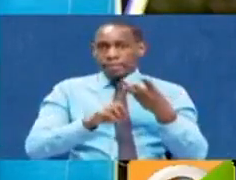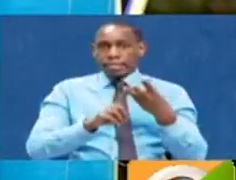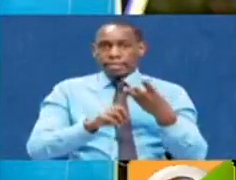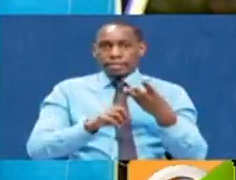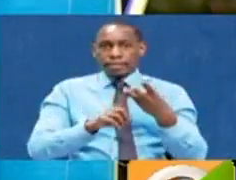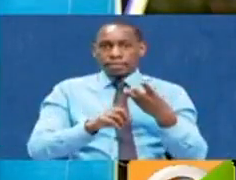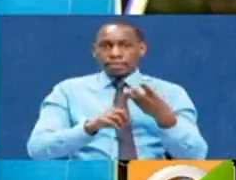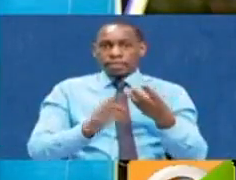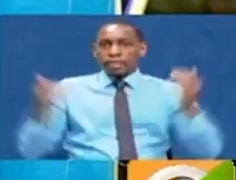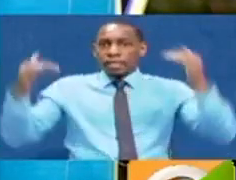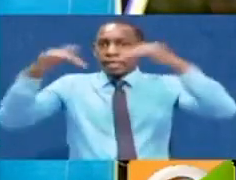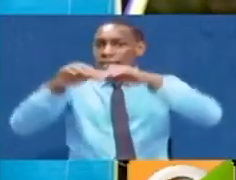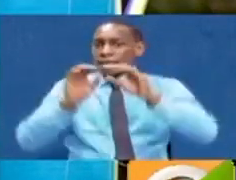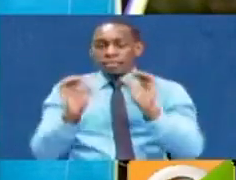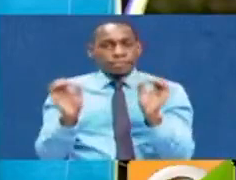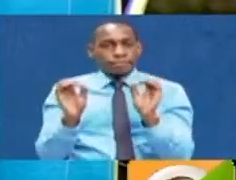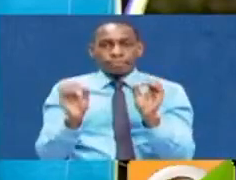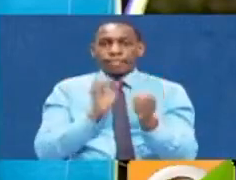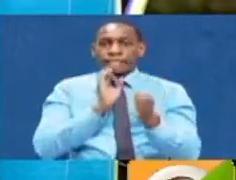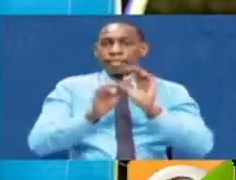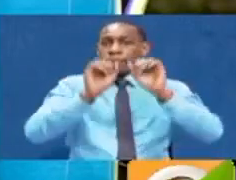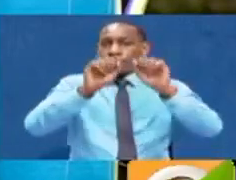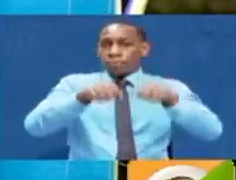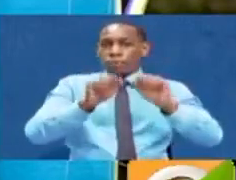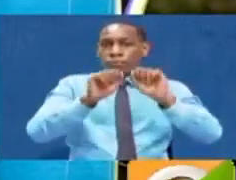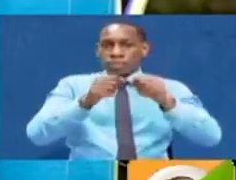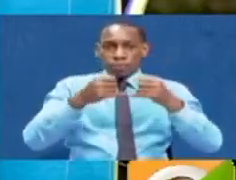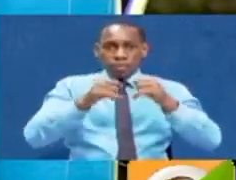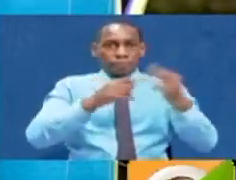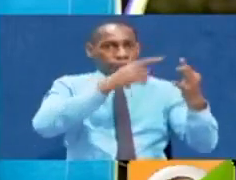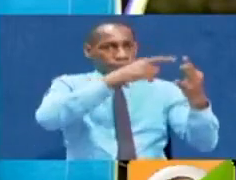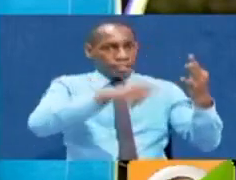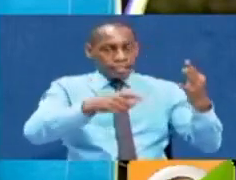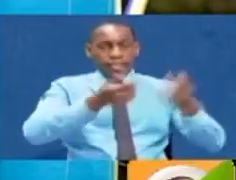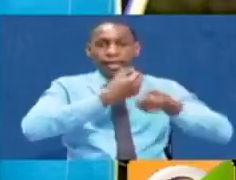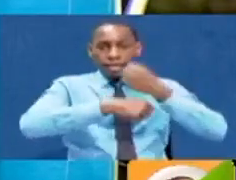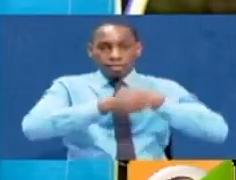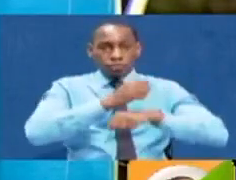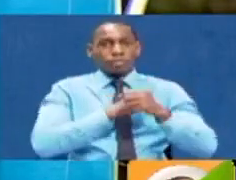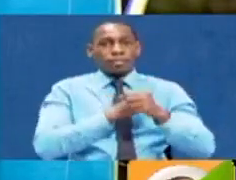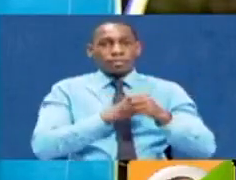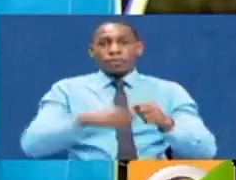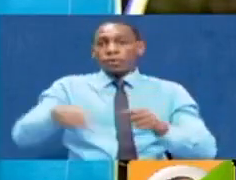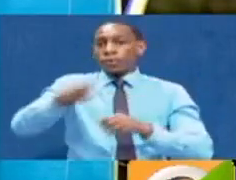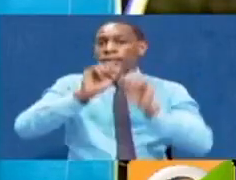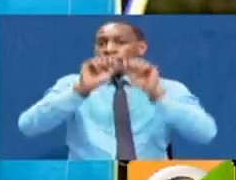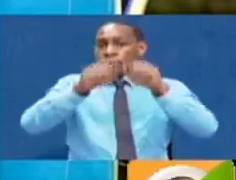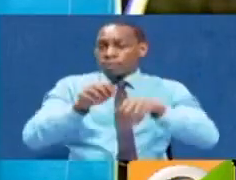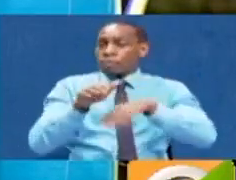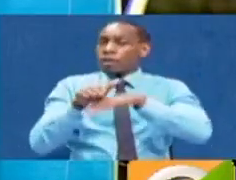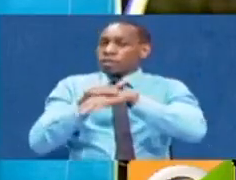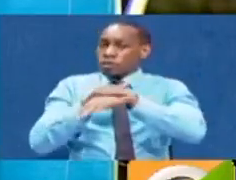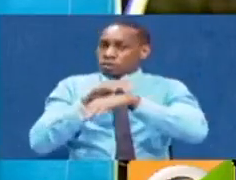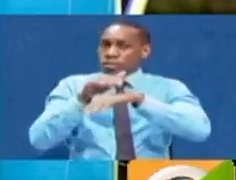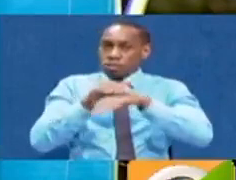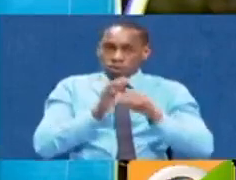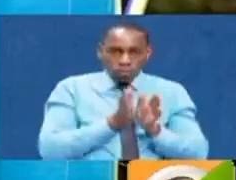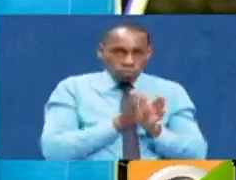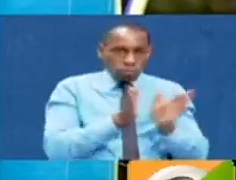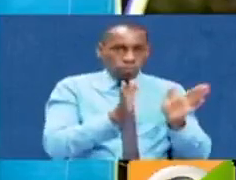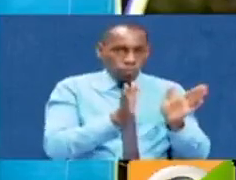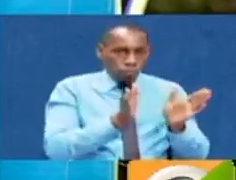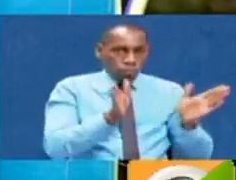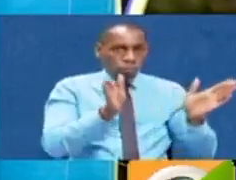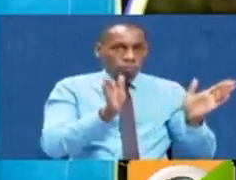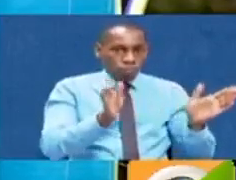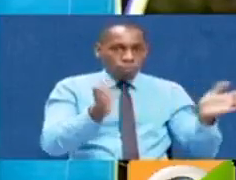is avoiding gatherings. If we can be able to implement these measures to the letter, we can gradually open up our